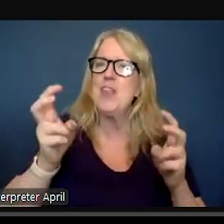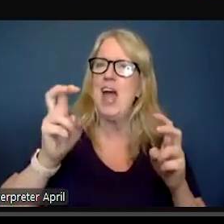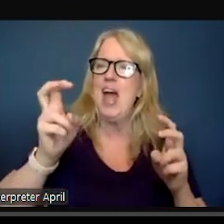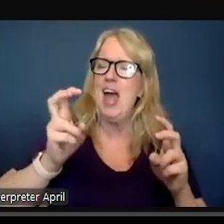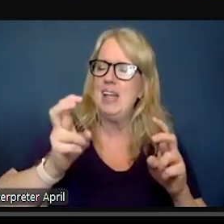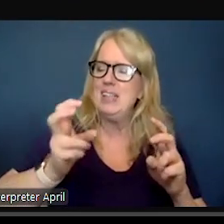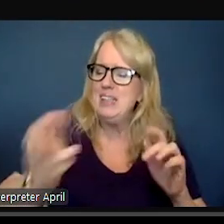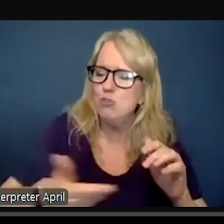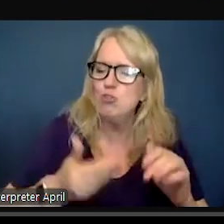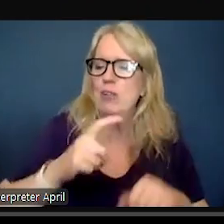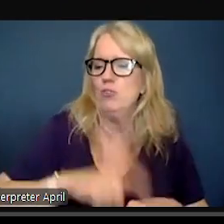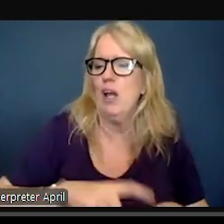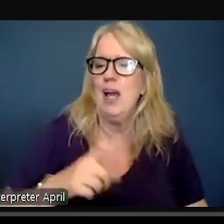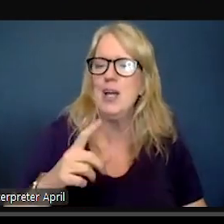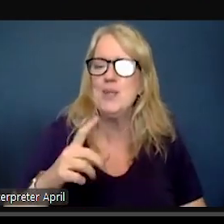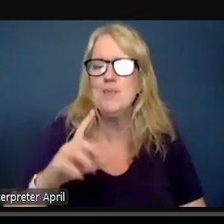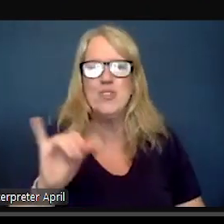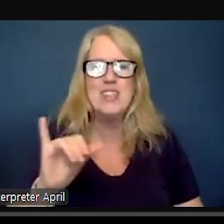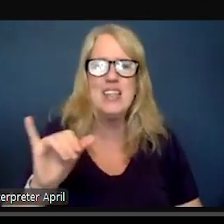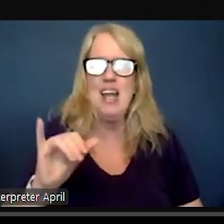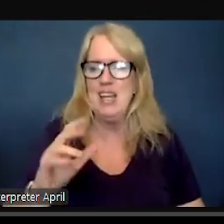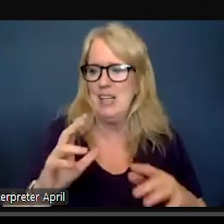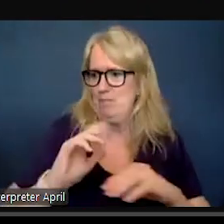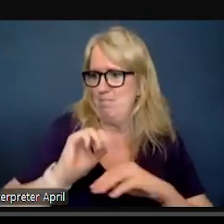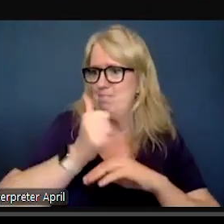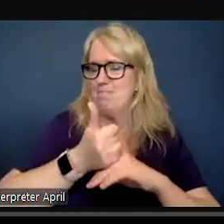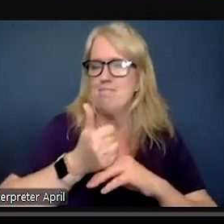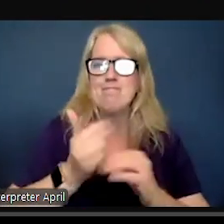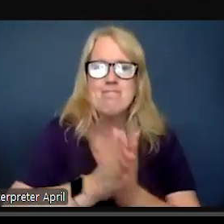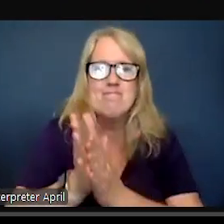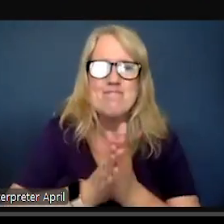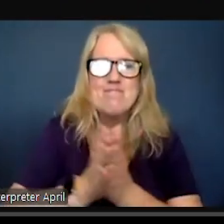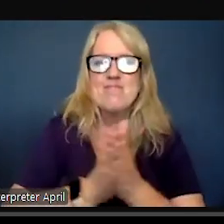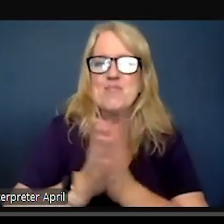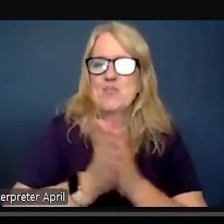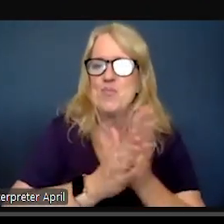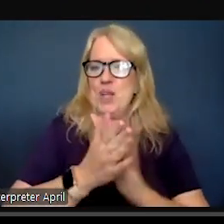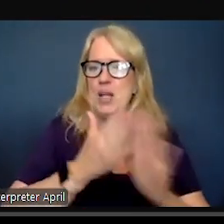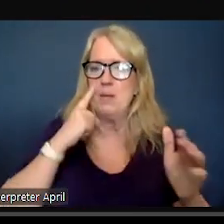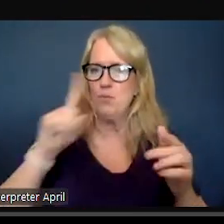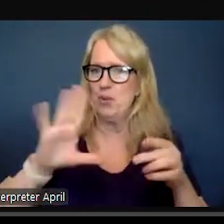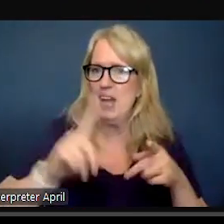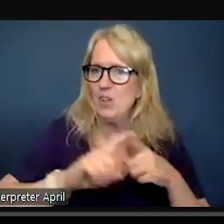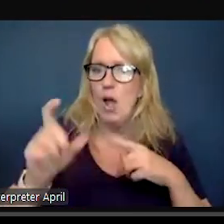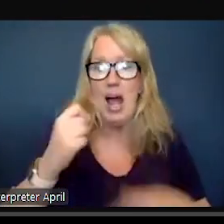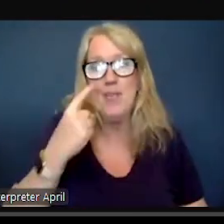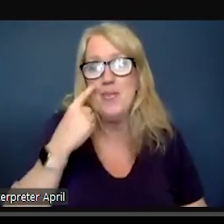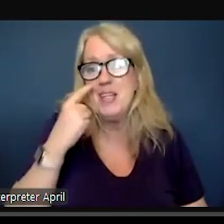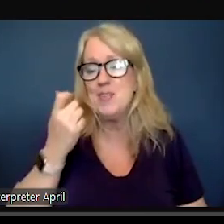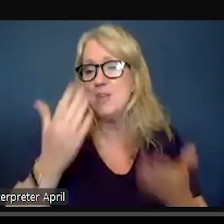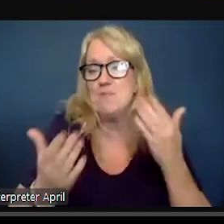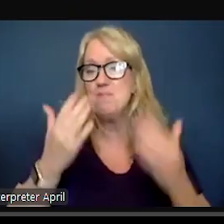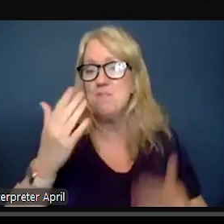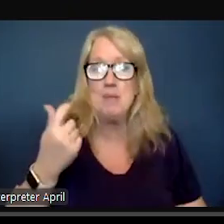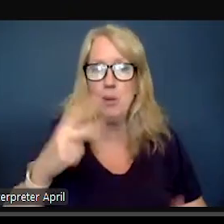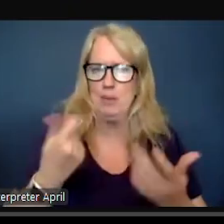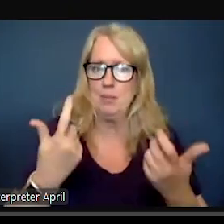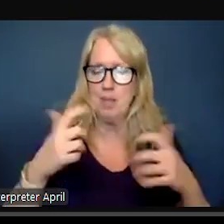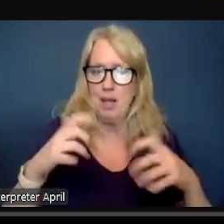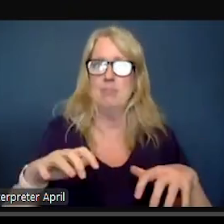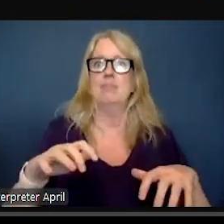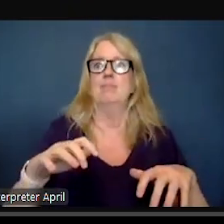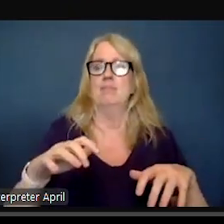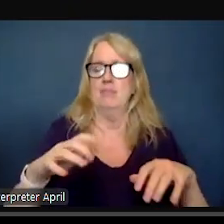introductory time to just kind of like set an energetic precedence for the calls. I think it is maybe a little bit jarring